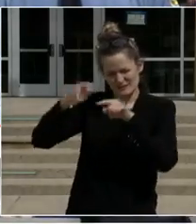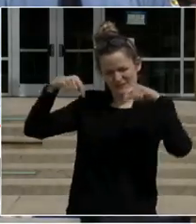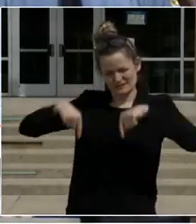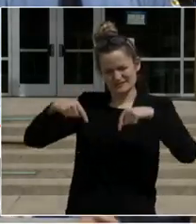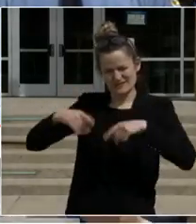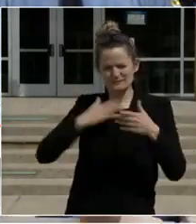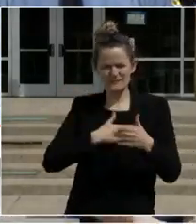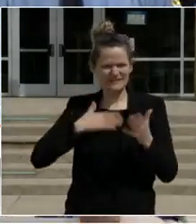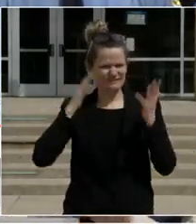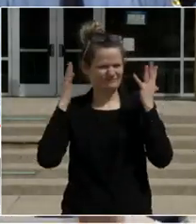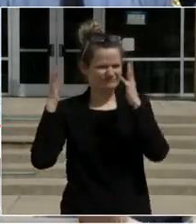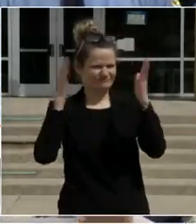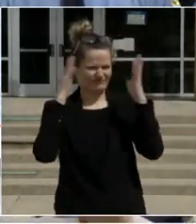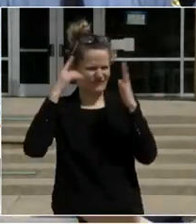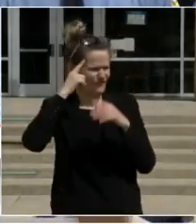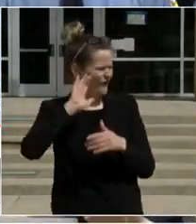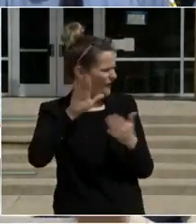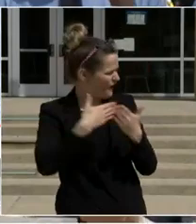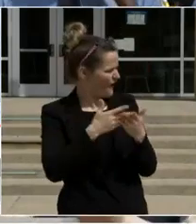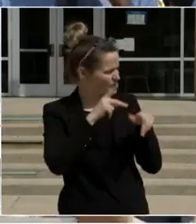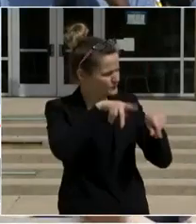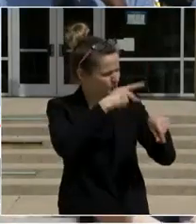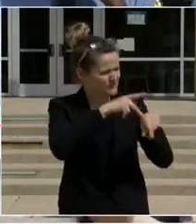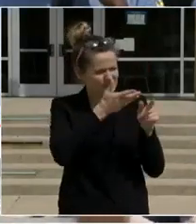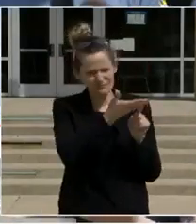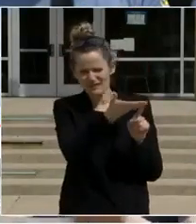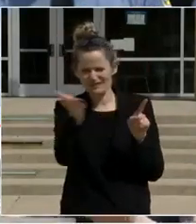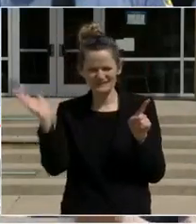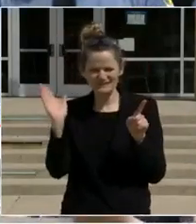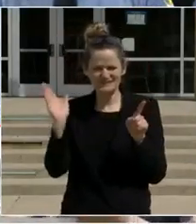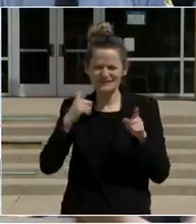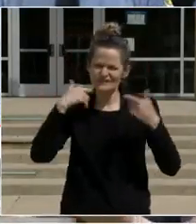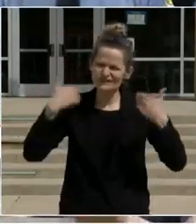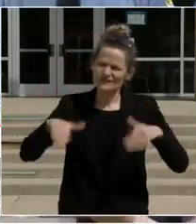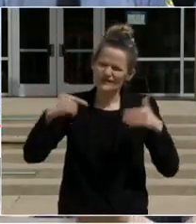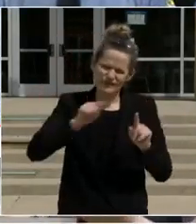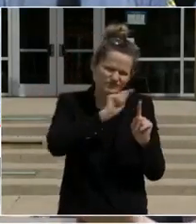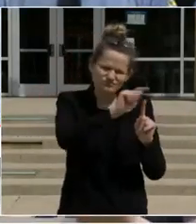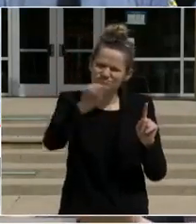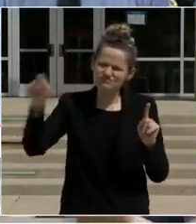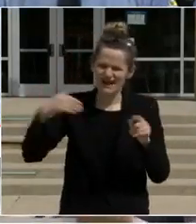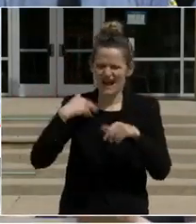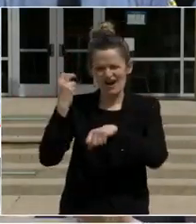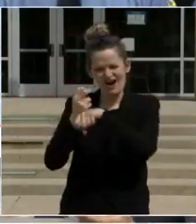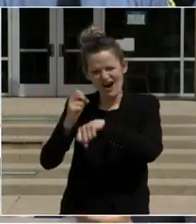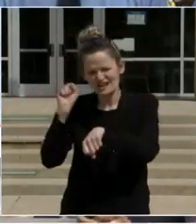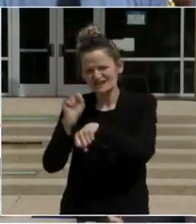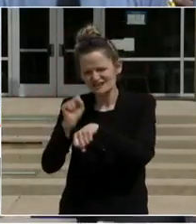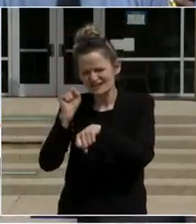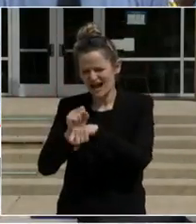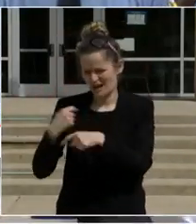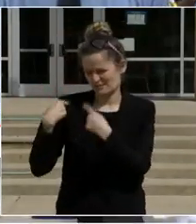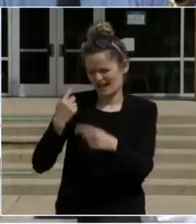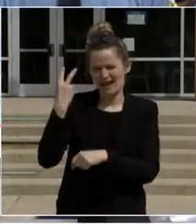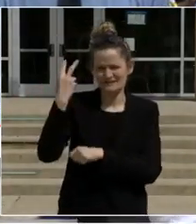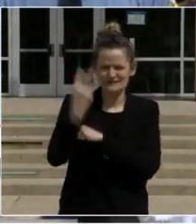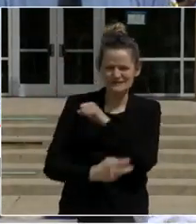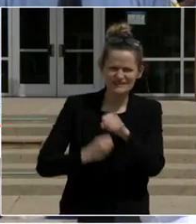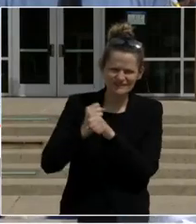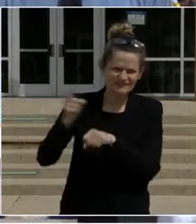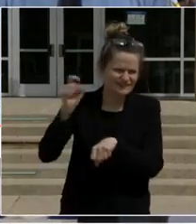of applause. Ooh, those principals had some work these last 2 years, and they've done it with